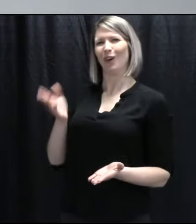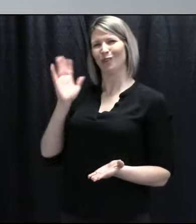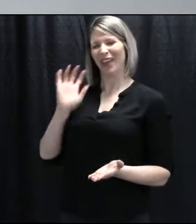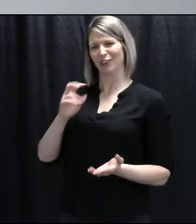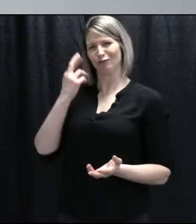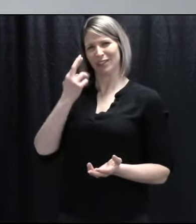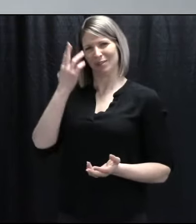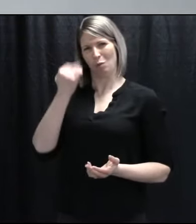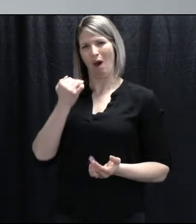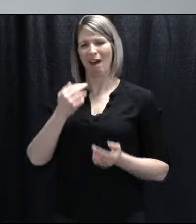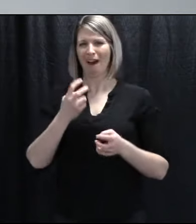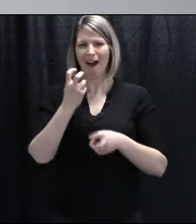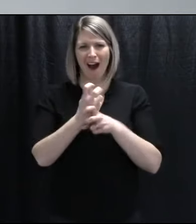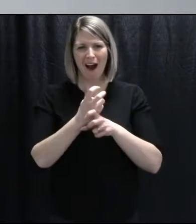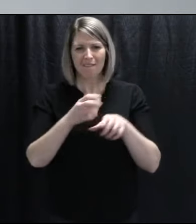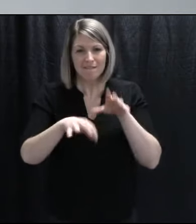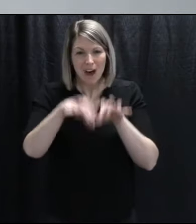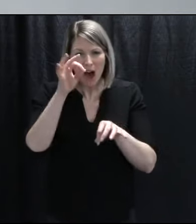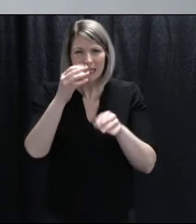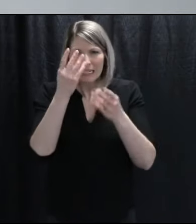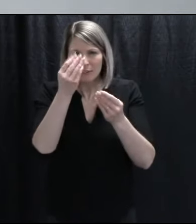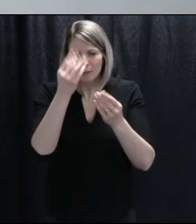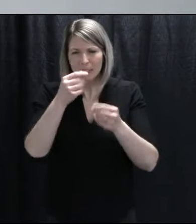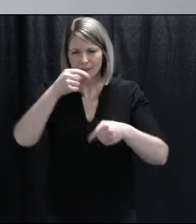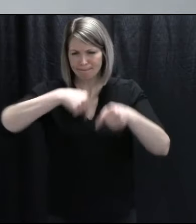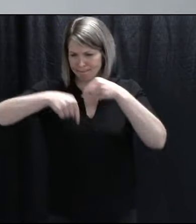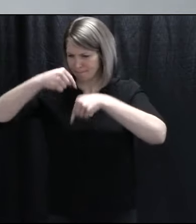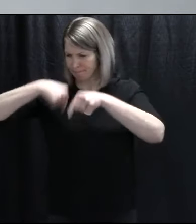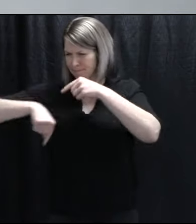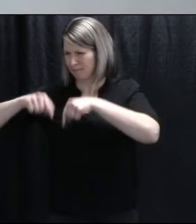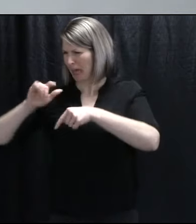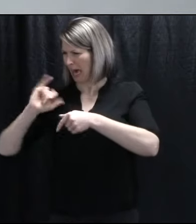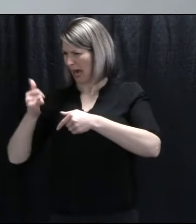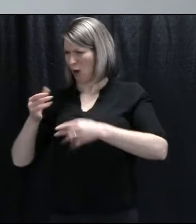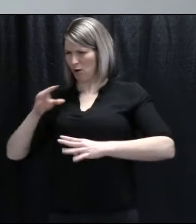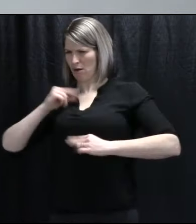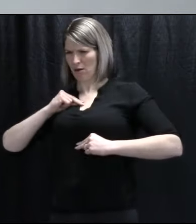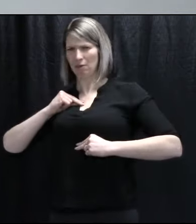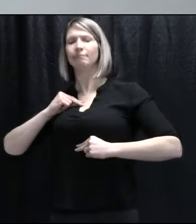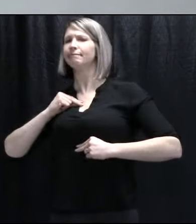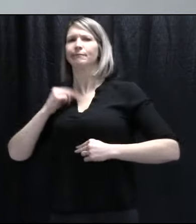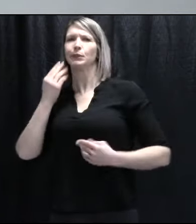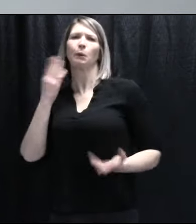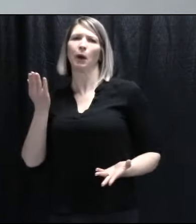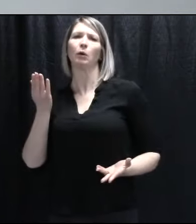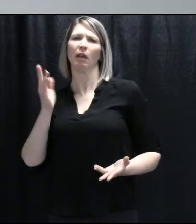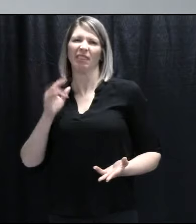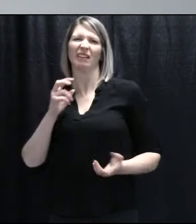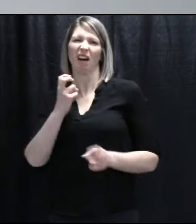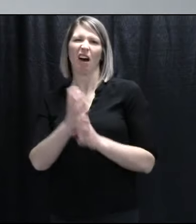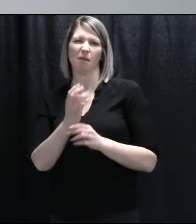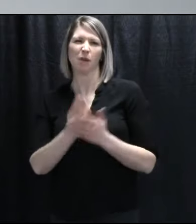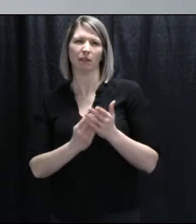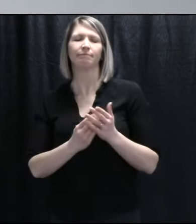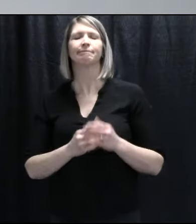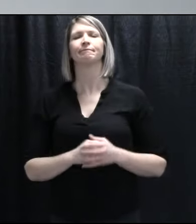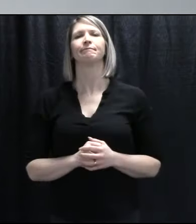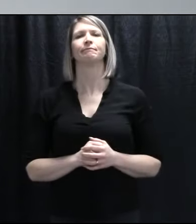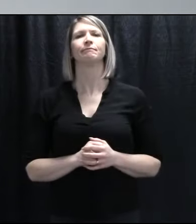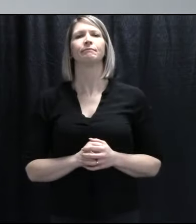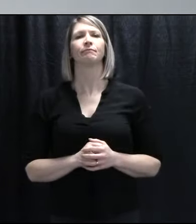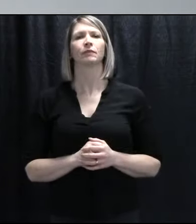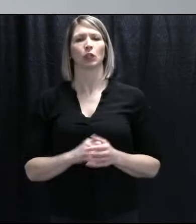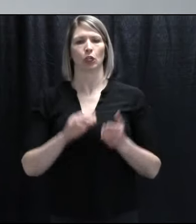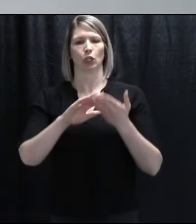difficulty with community transmission, is that we can't always trace it back to a known source. Thank you. you. My final question, will community